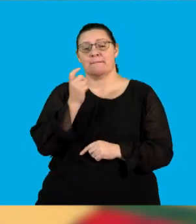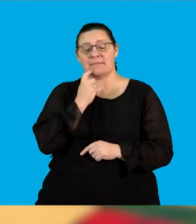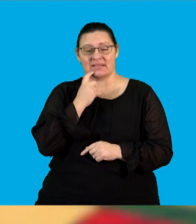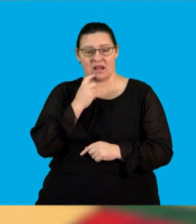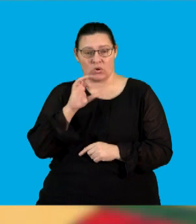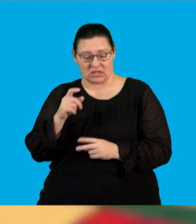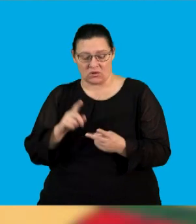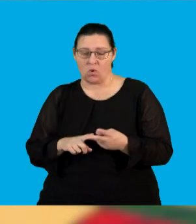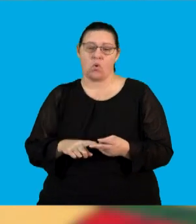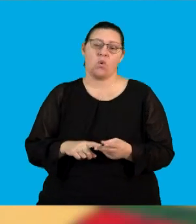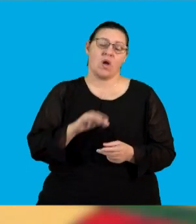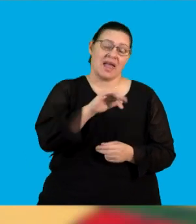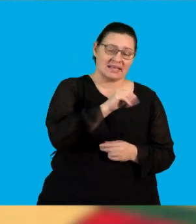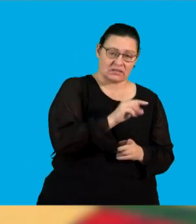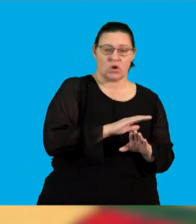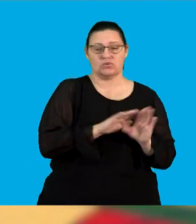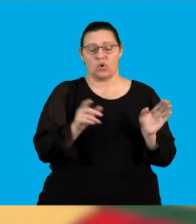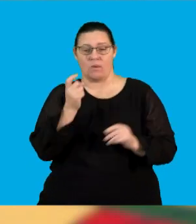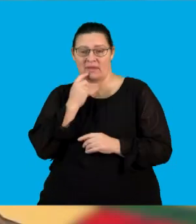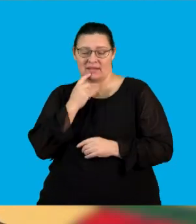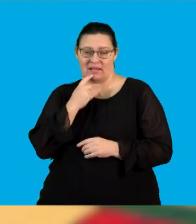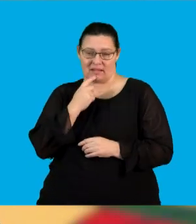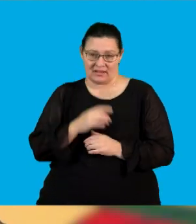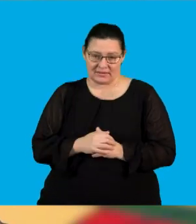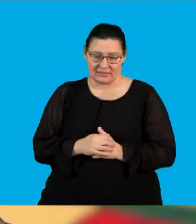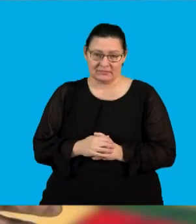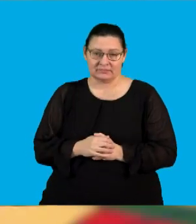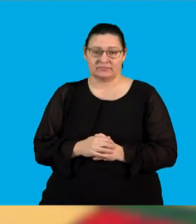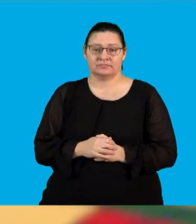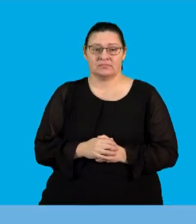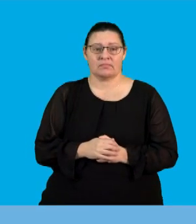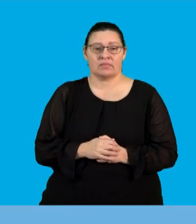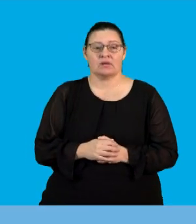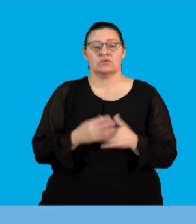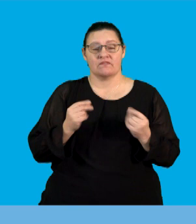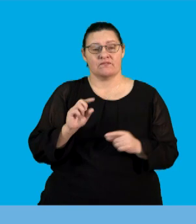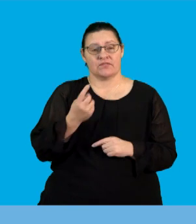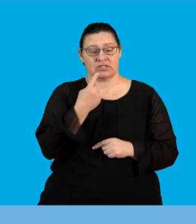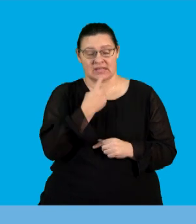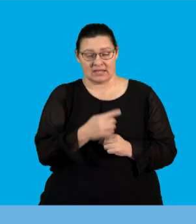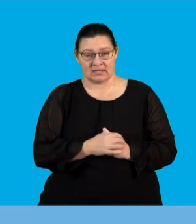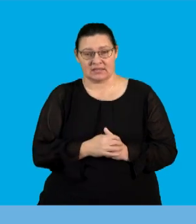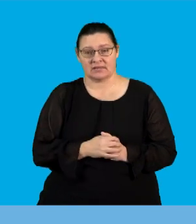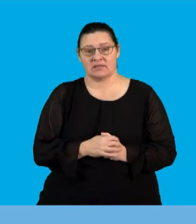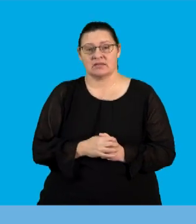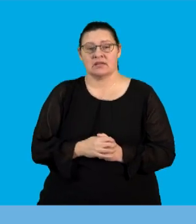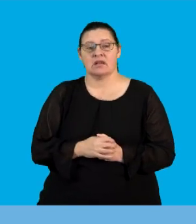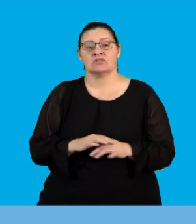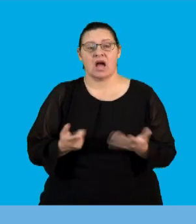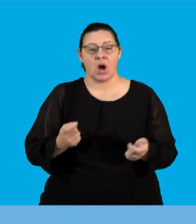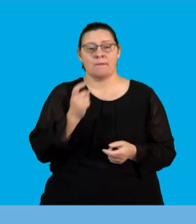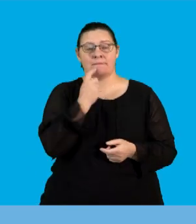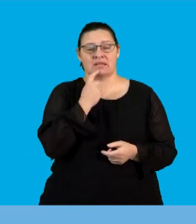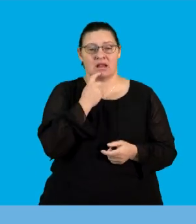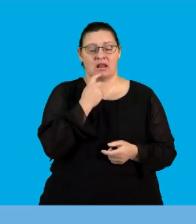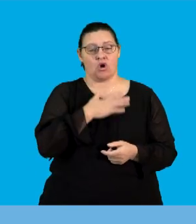or an acid and a non-metal oxide. So let's start. We have that. Our first question says, how can a